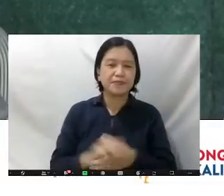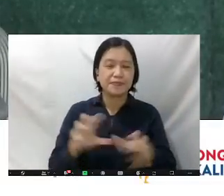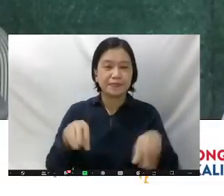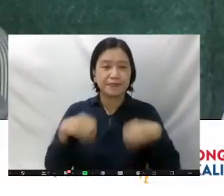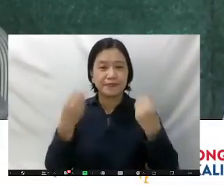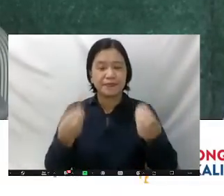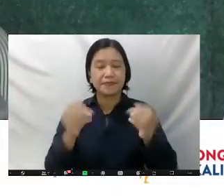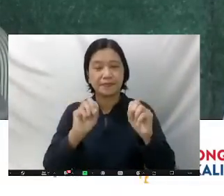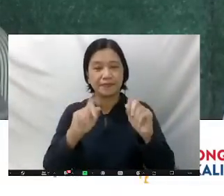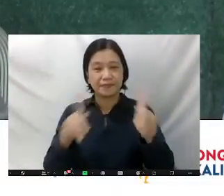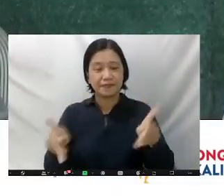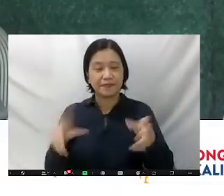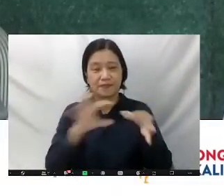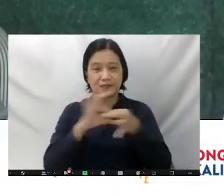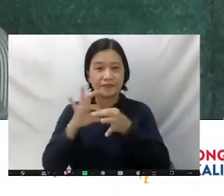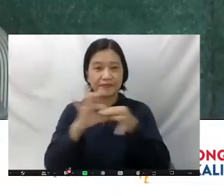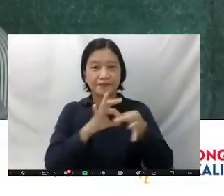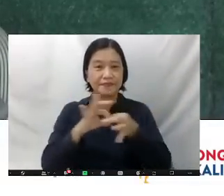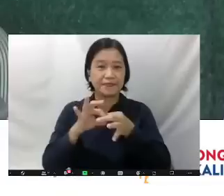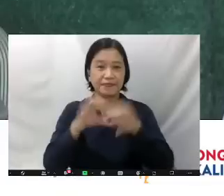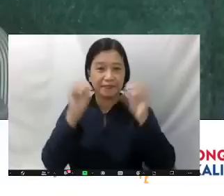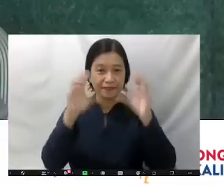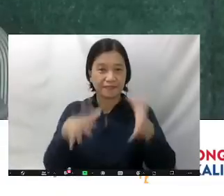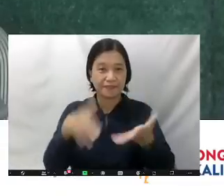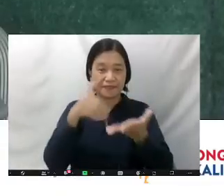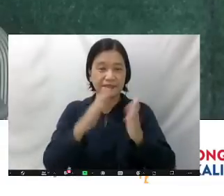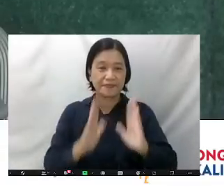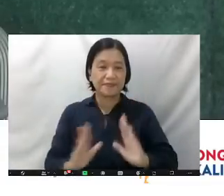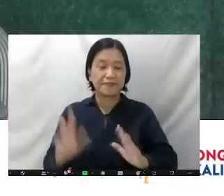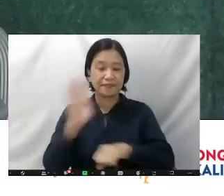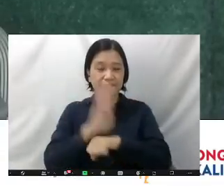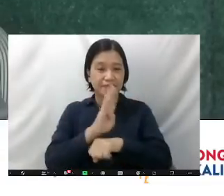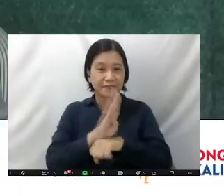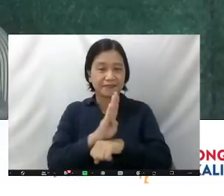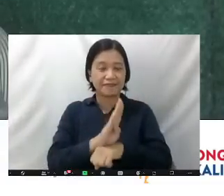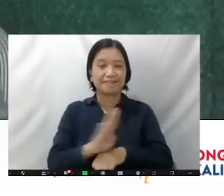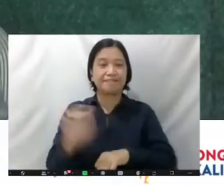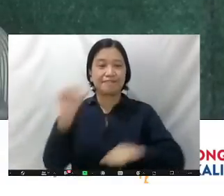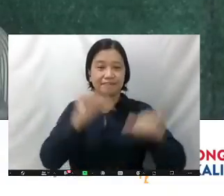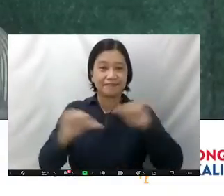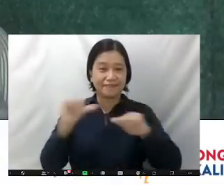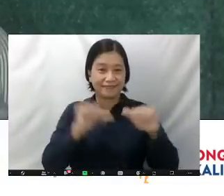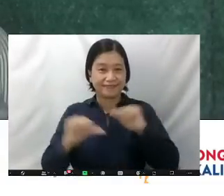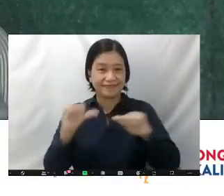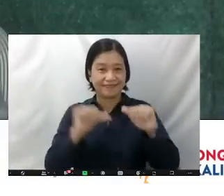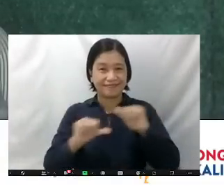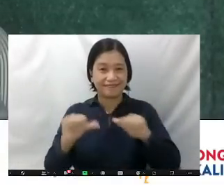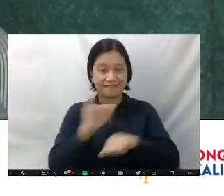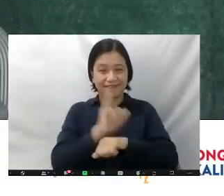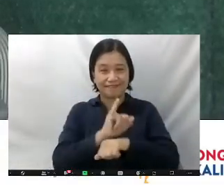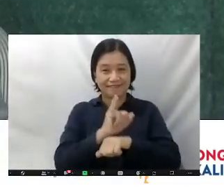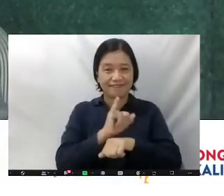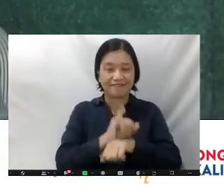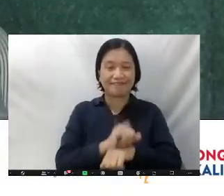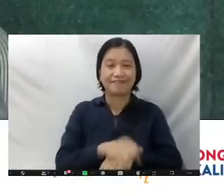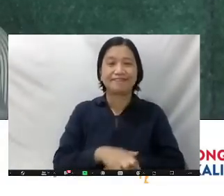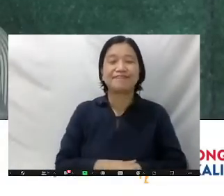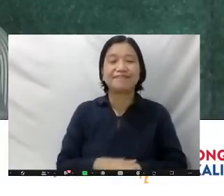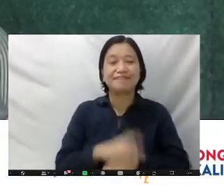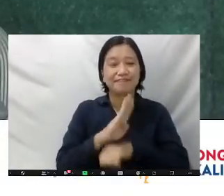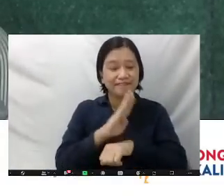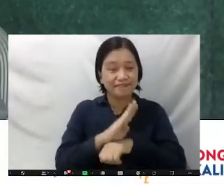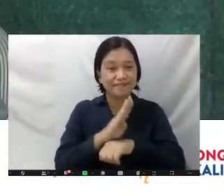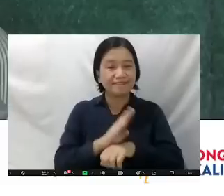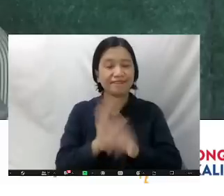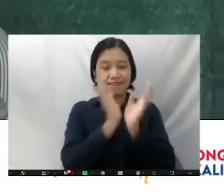students, teachers, entrepreneurs, researchers, scientists, industries, and communities as well, and also